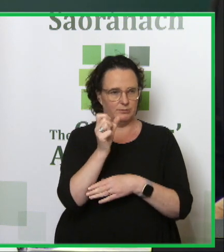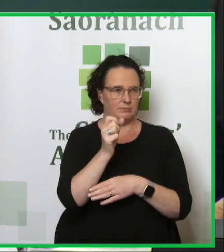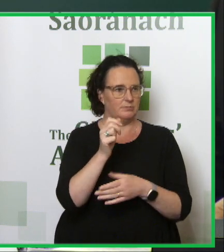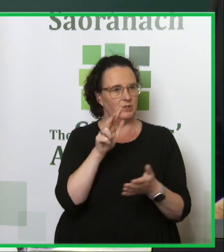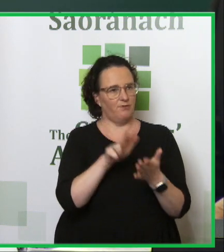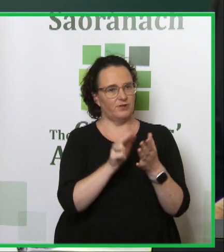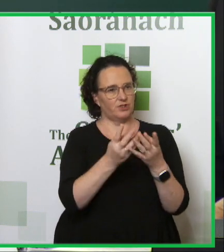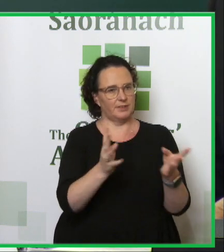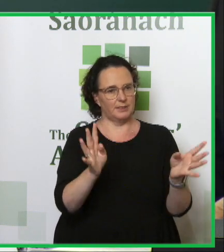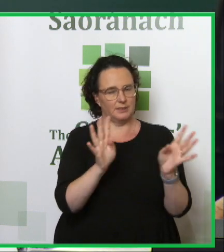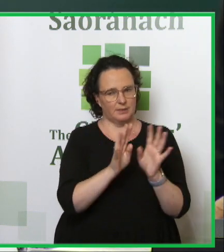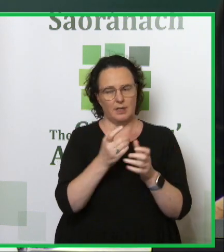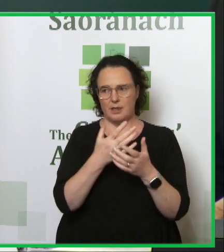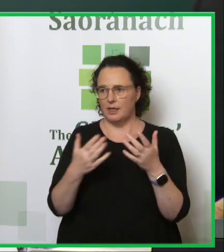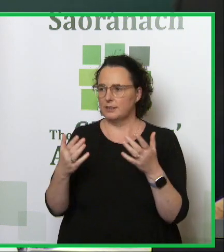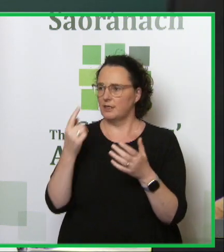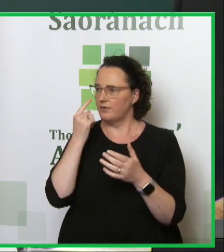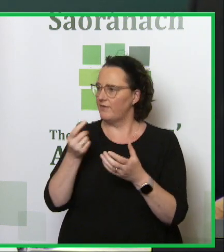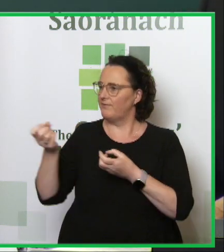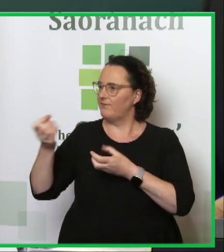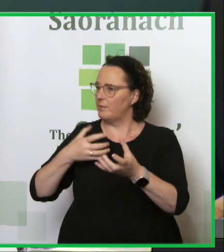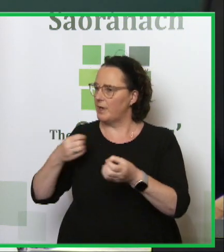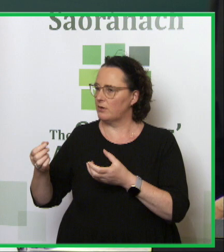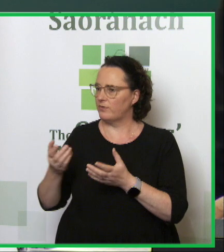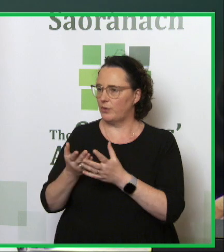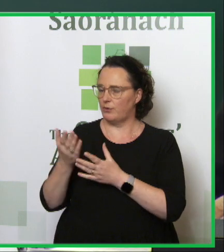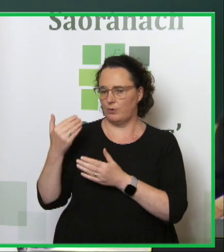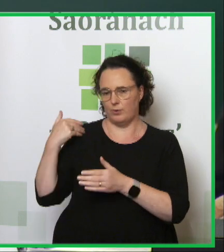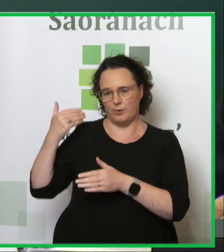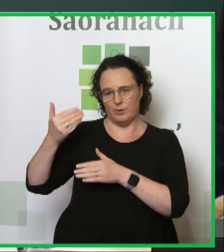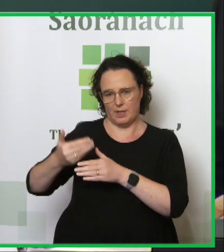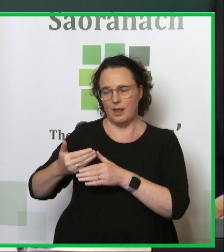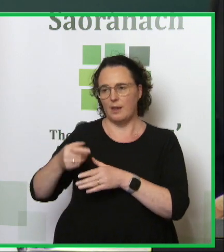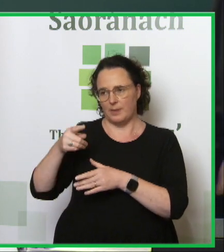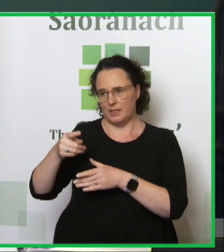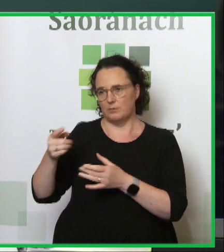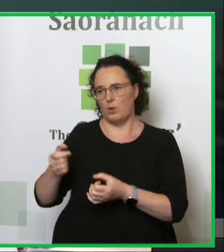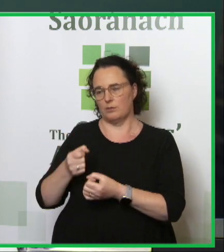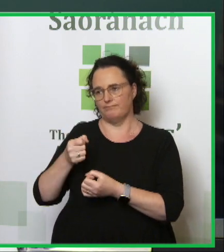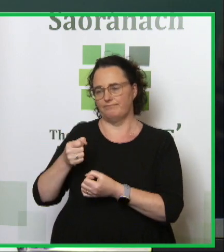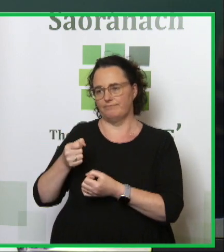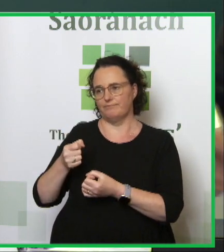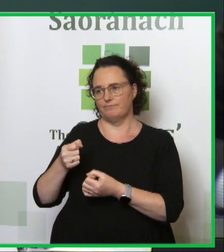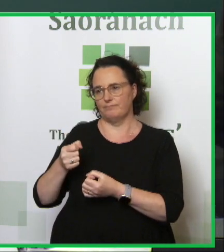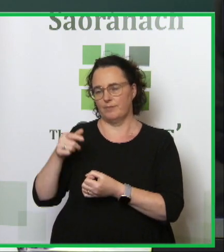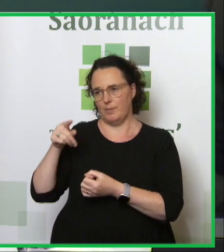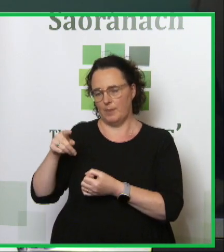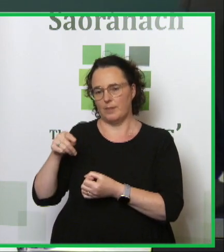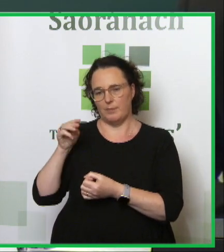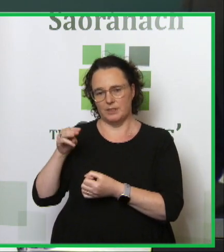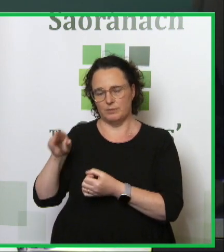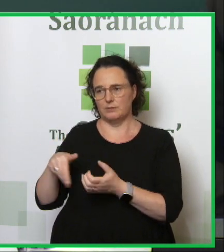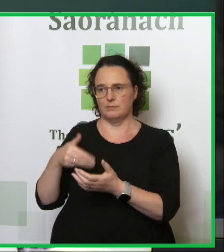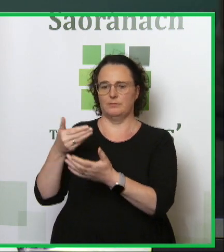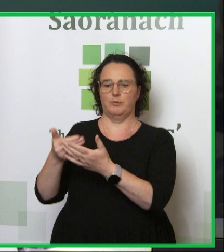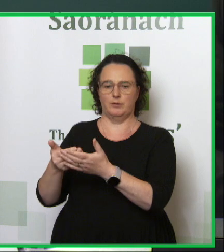of evidence we have from the feedback and the roundtable discussions over the process that that's by far the most prominent proposition coming from the